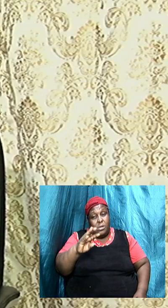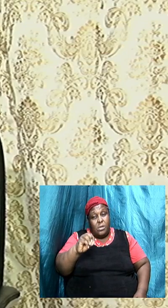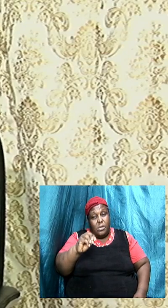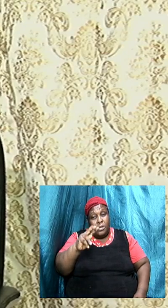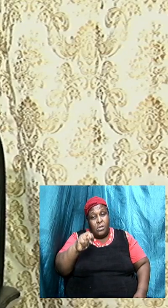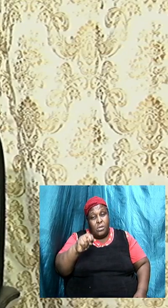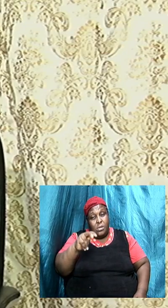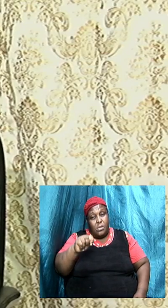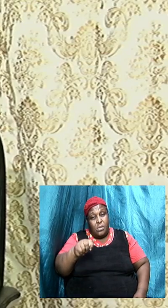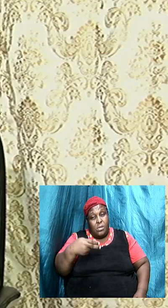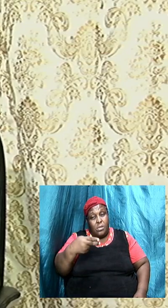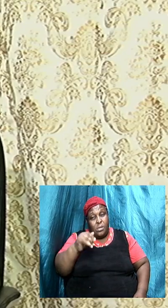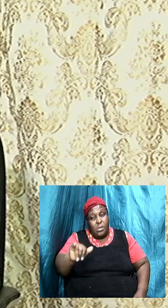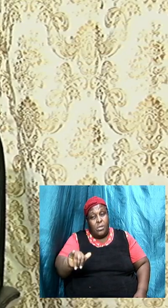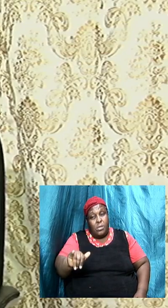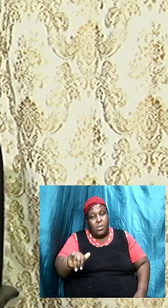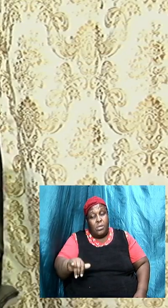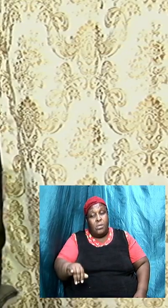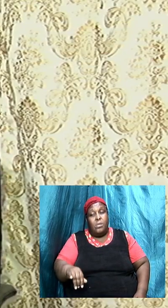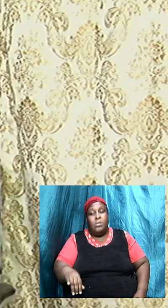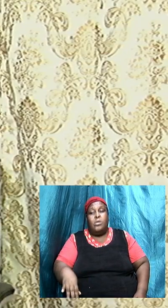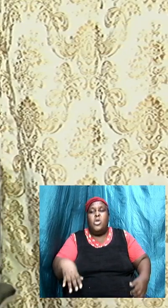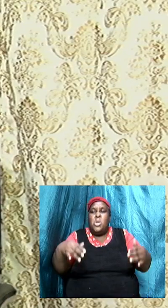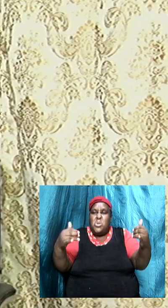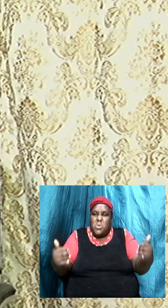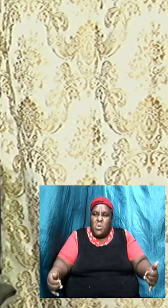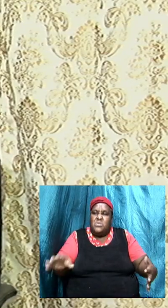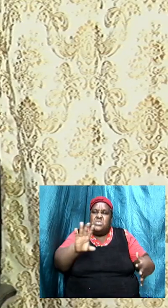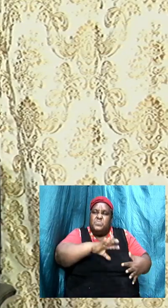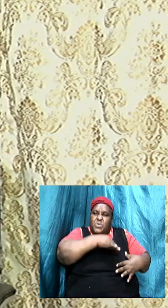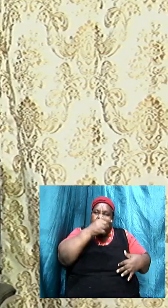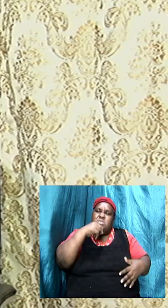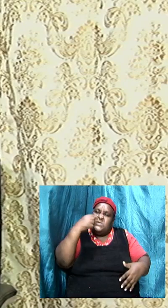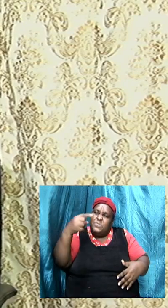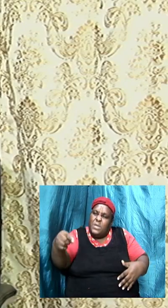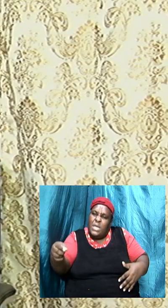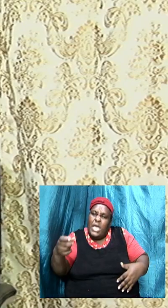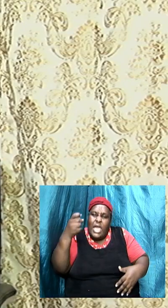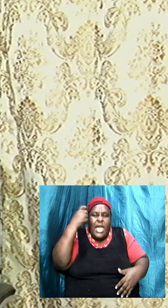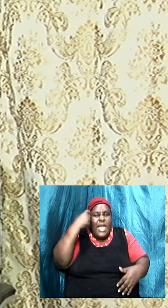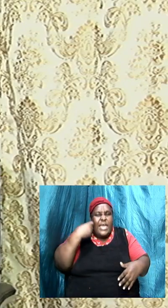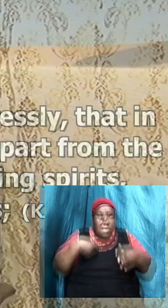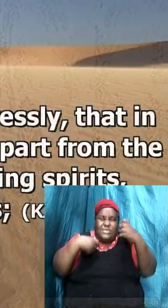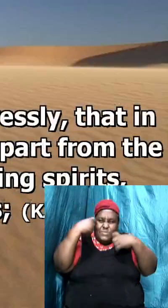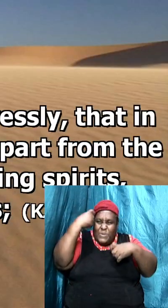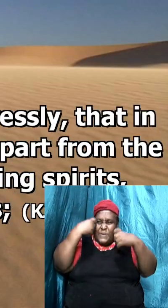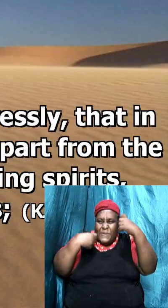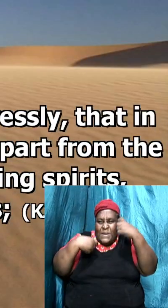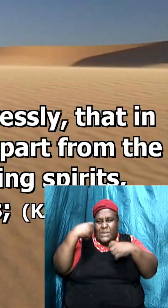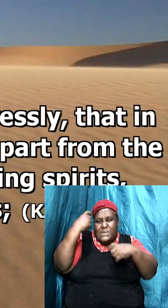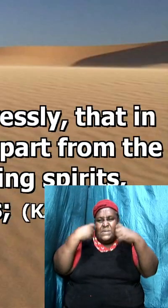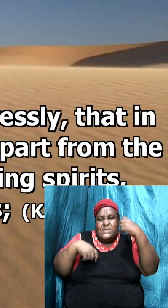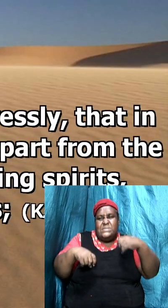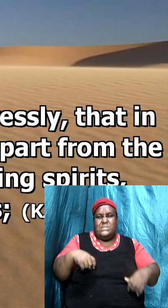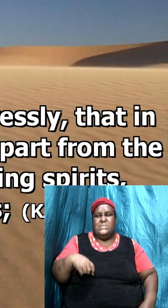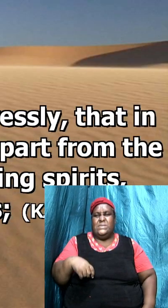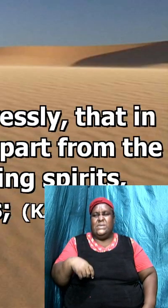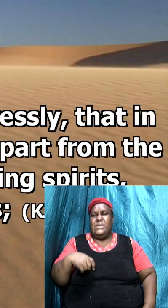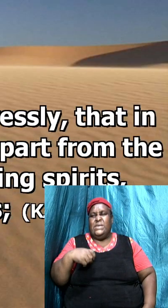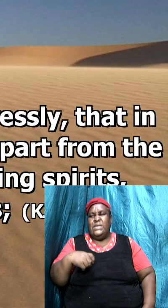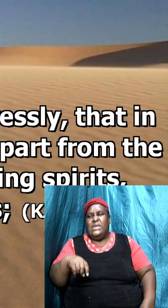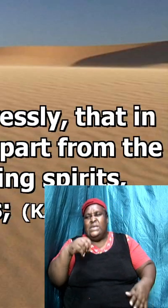4, 1 to 3. He said, now the Spirit speaks expressly.